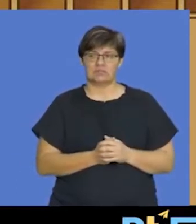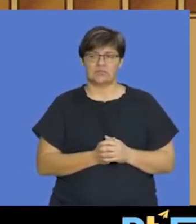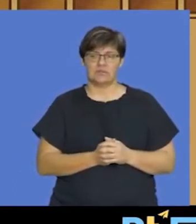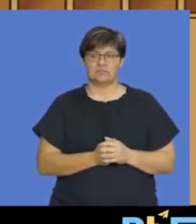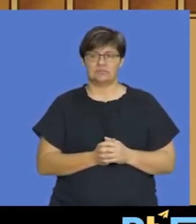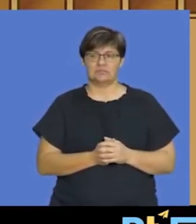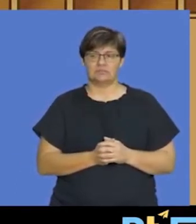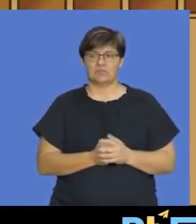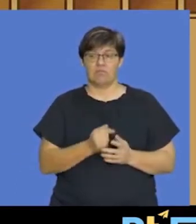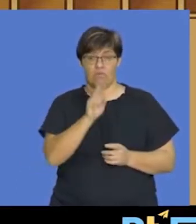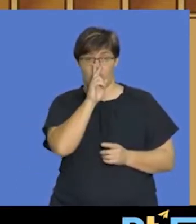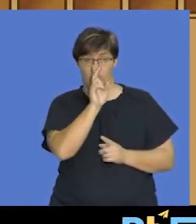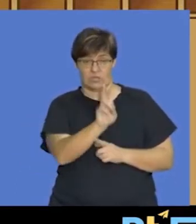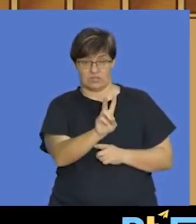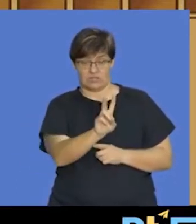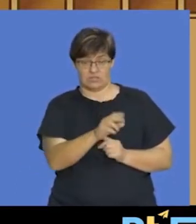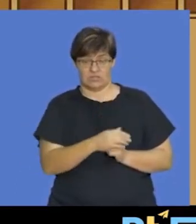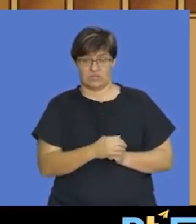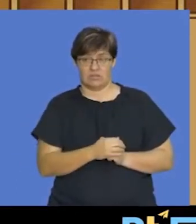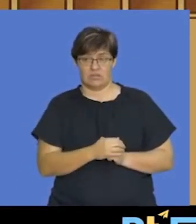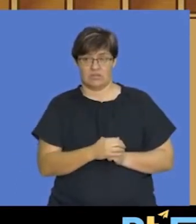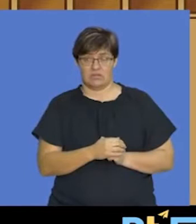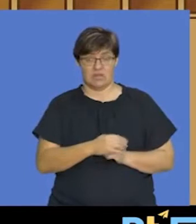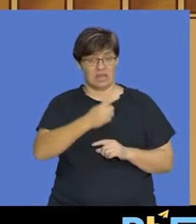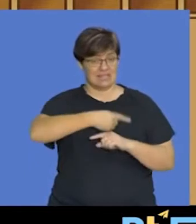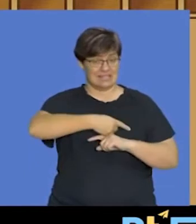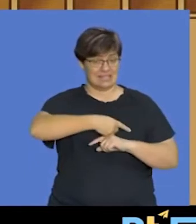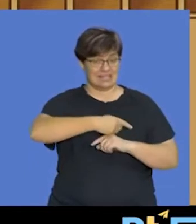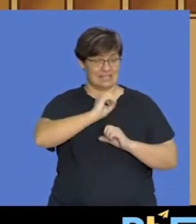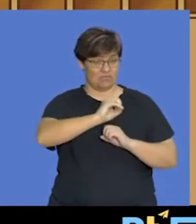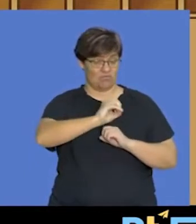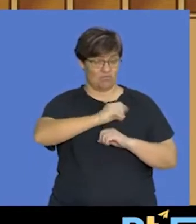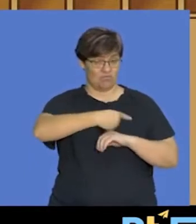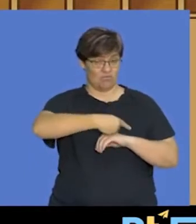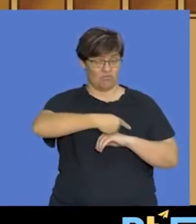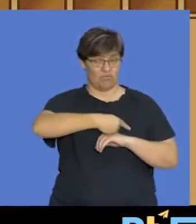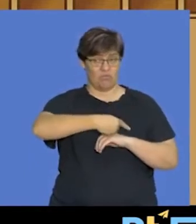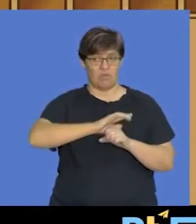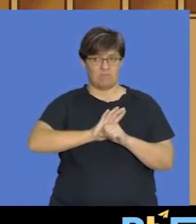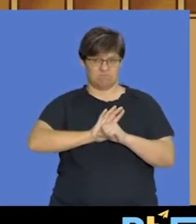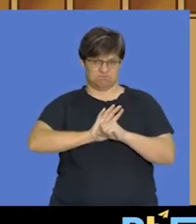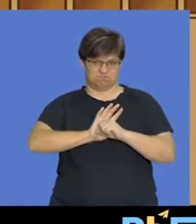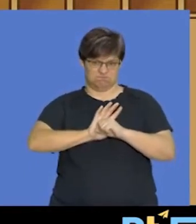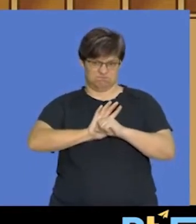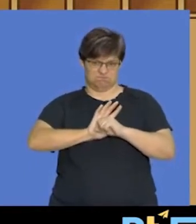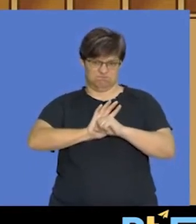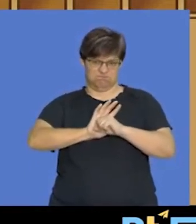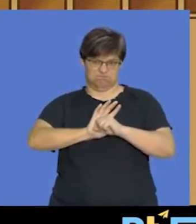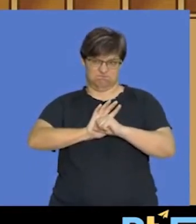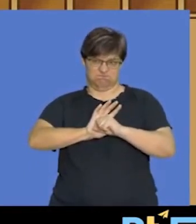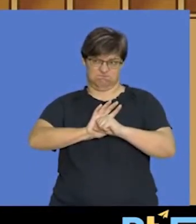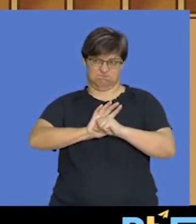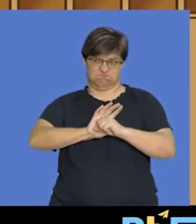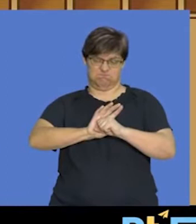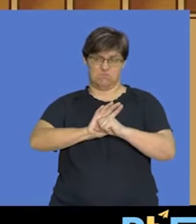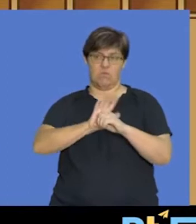get here. Now watch. I know it's not moving. Speed 0. Keep going, and we've